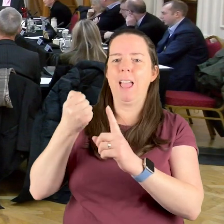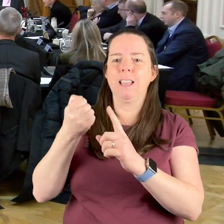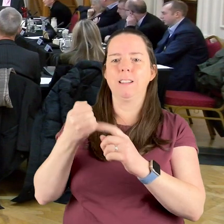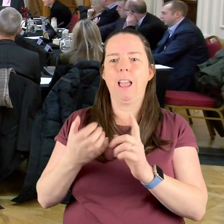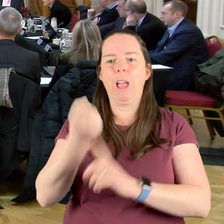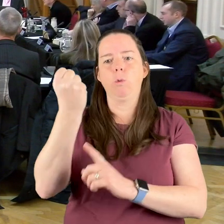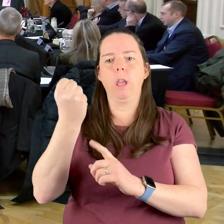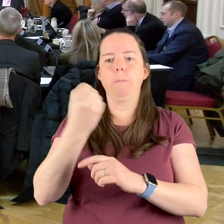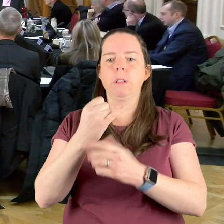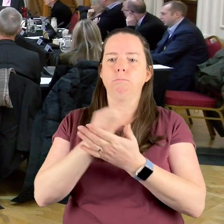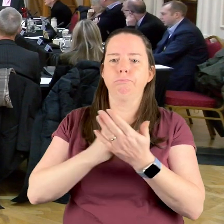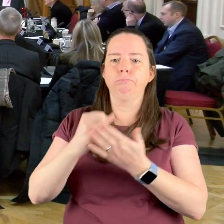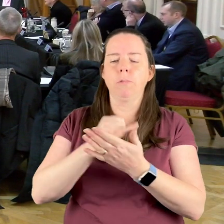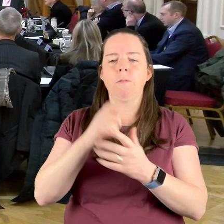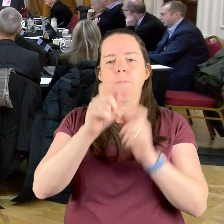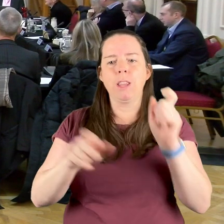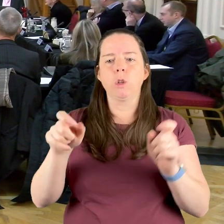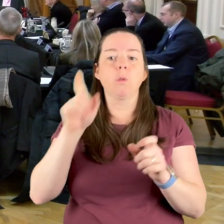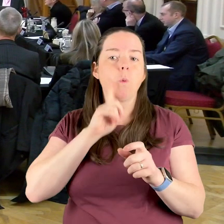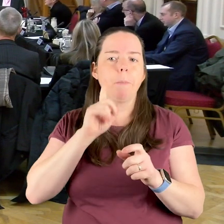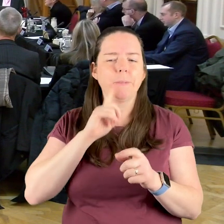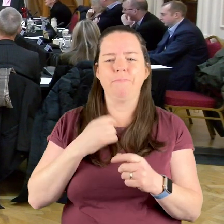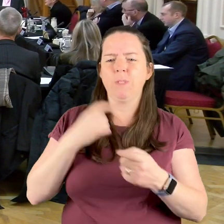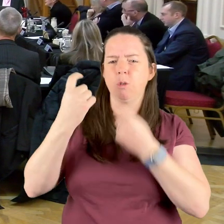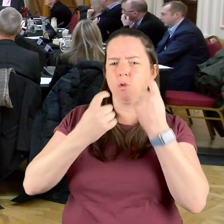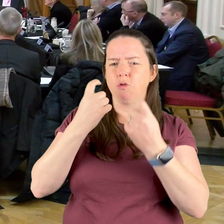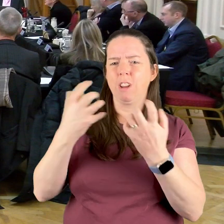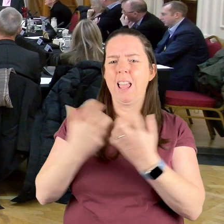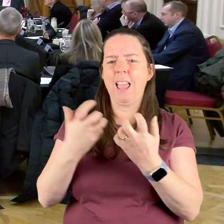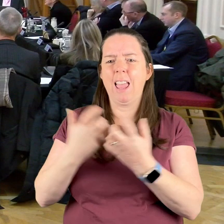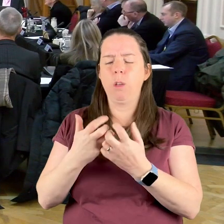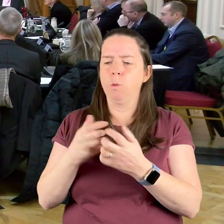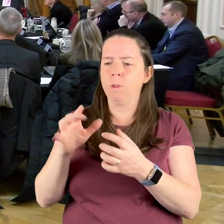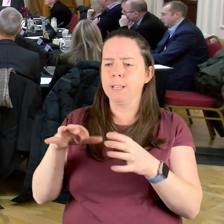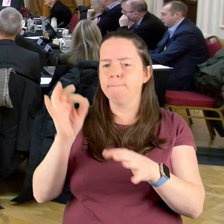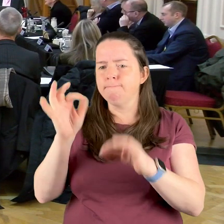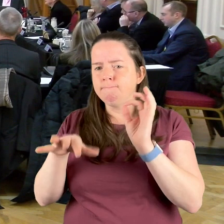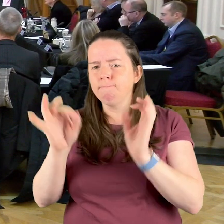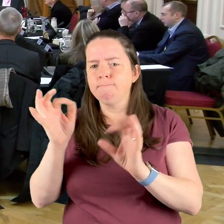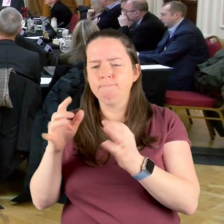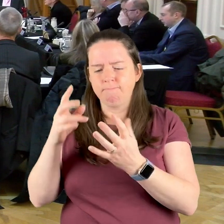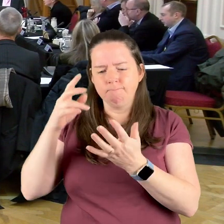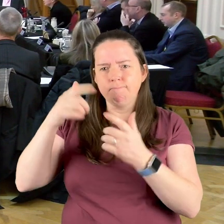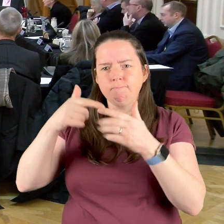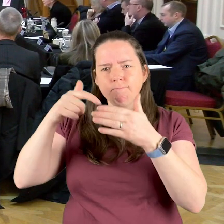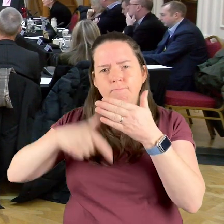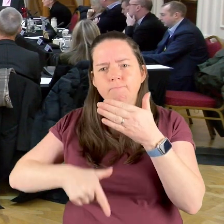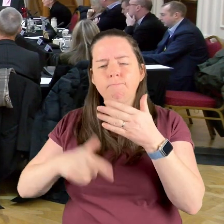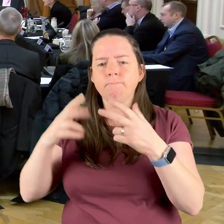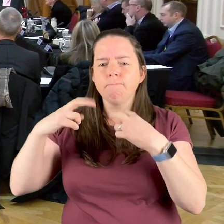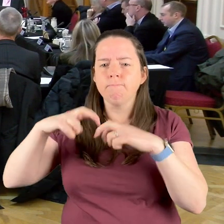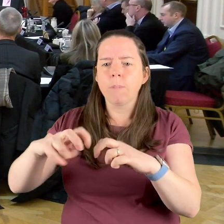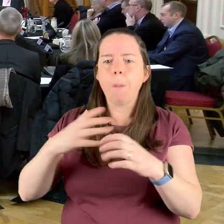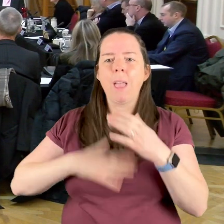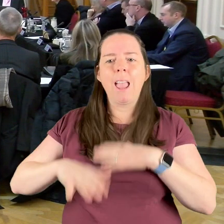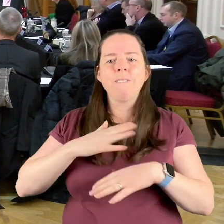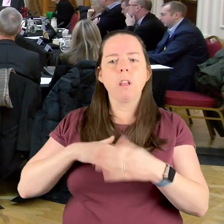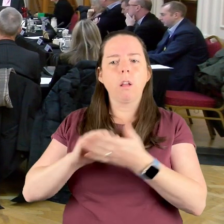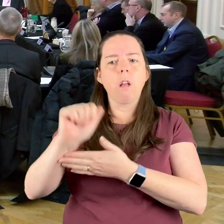of patients or women. But I'm just wondering how we actually unpick some of the behavioural, cultural elements of this.